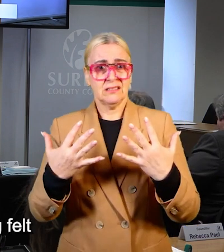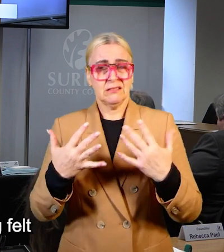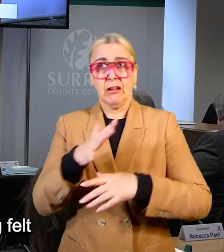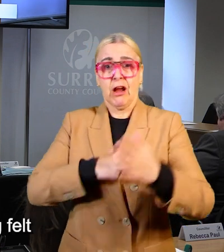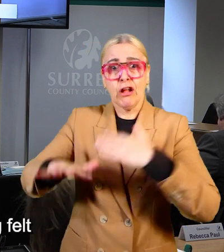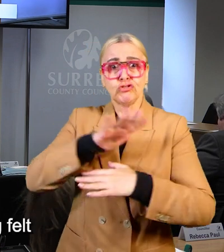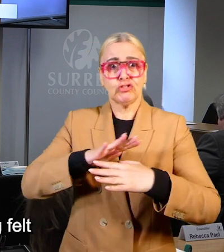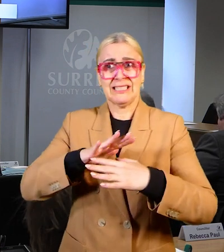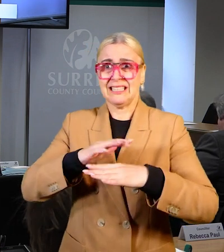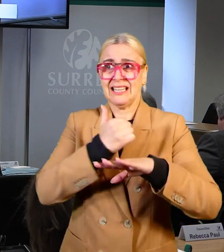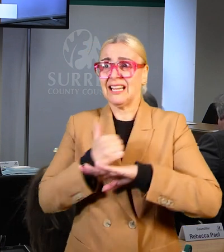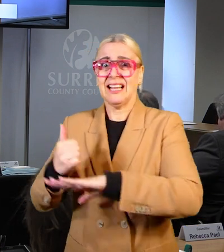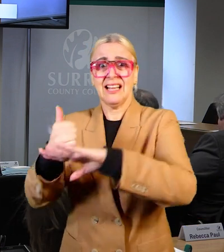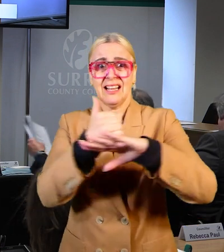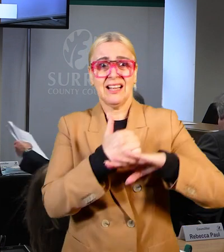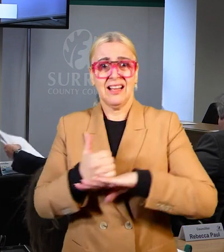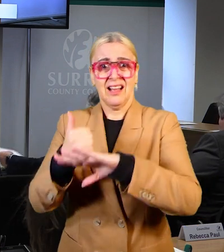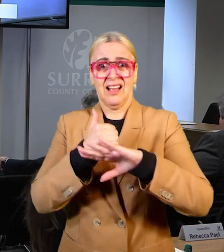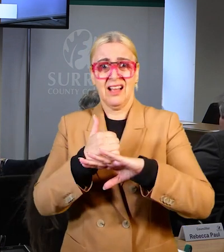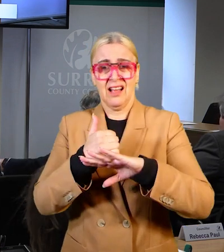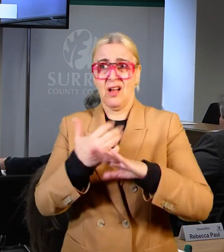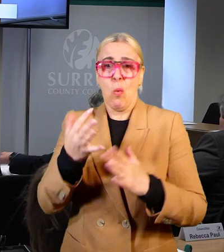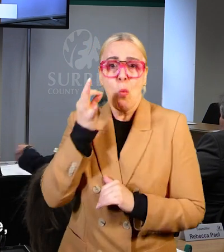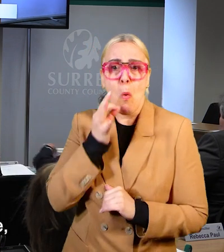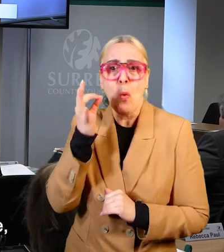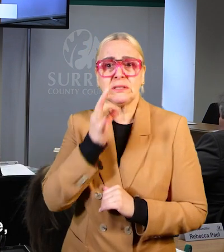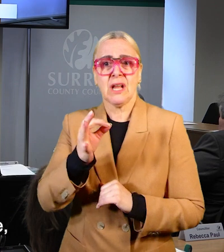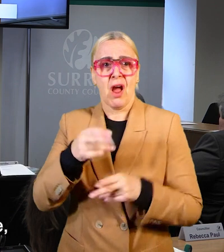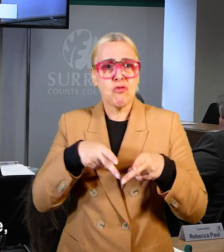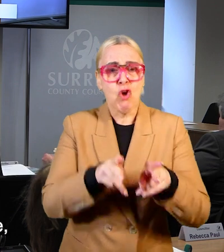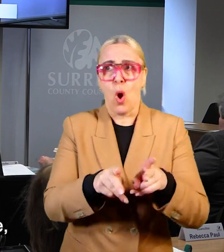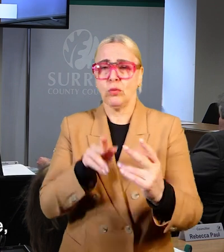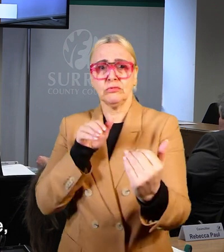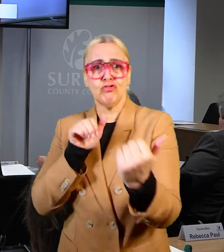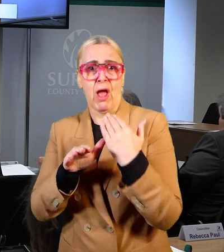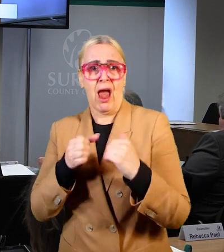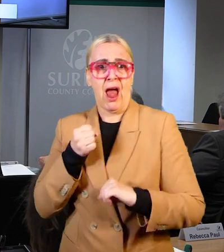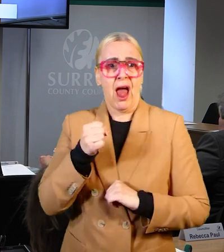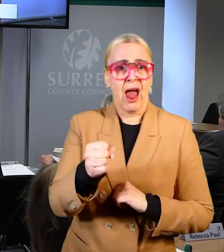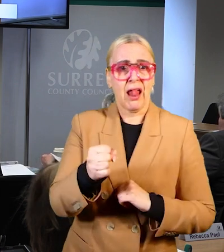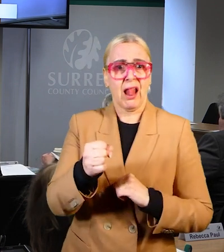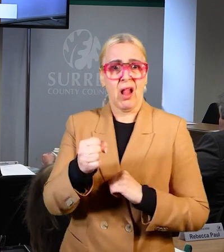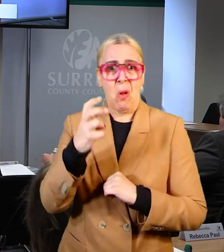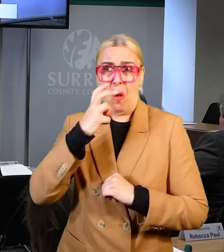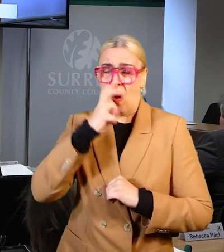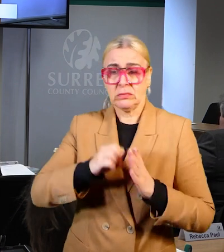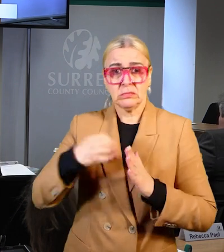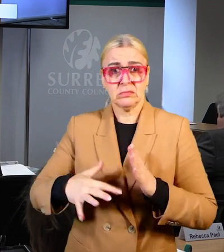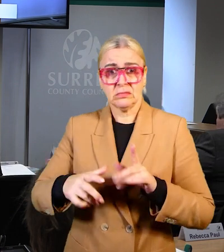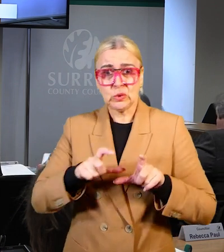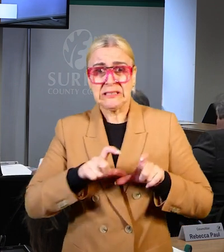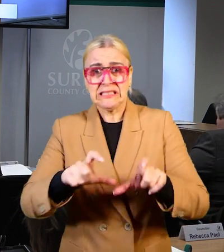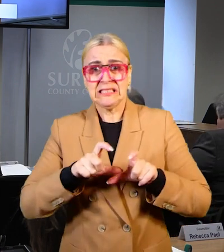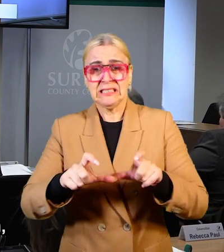climate change is being felt across our landscape. Much of the country's infrastructure, from water systems to roads and